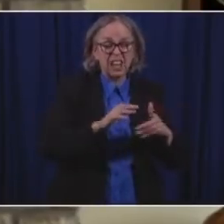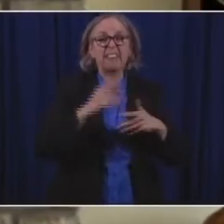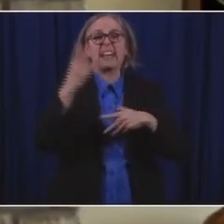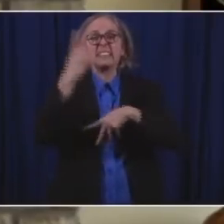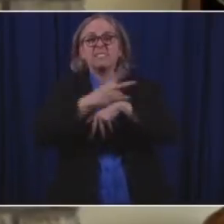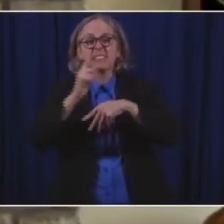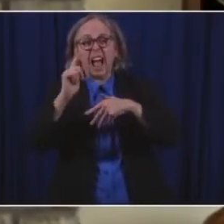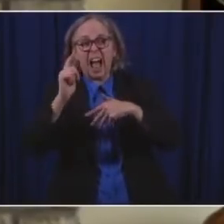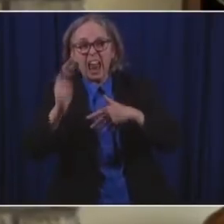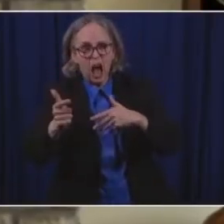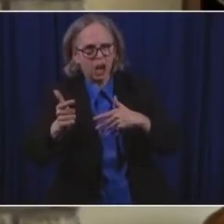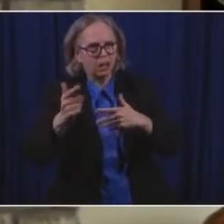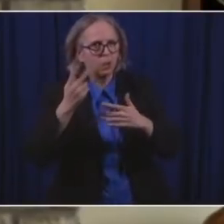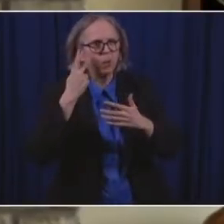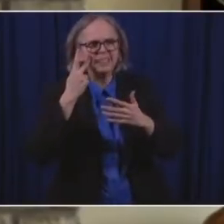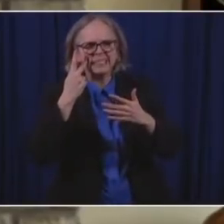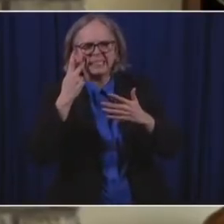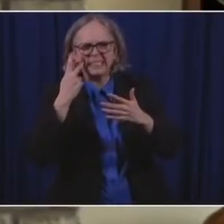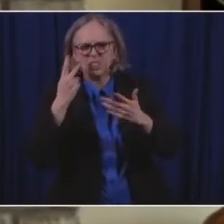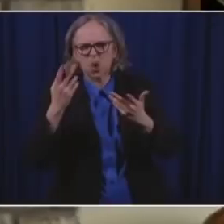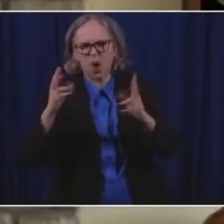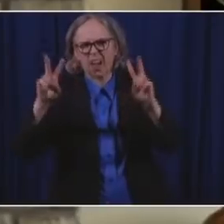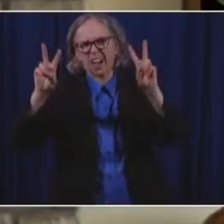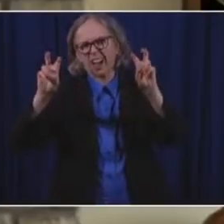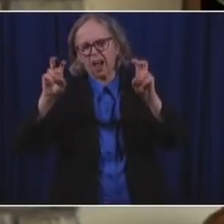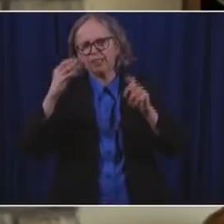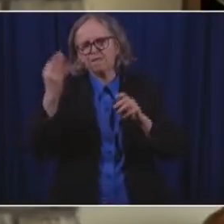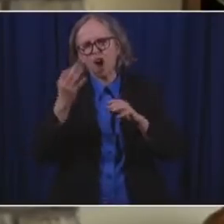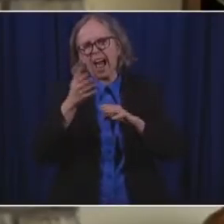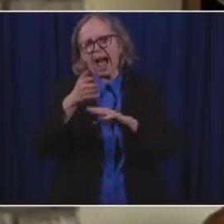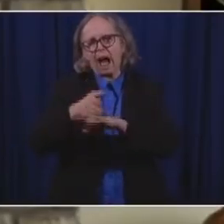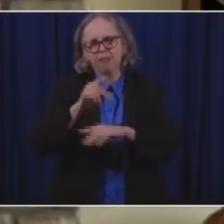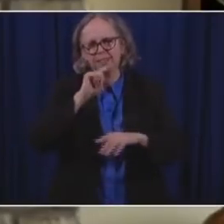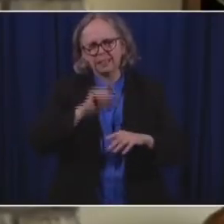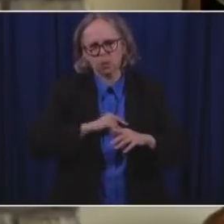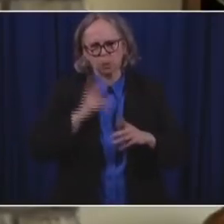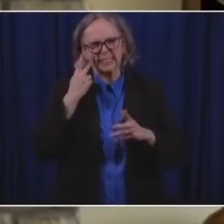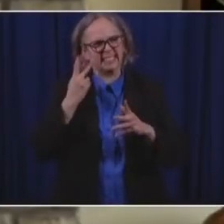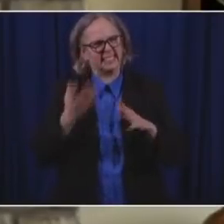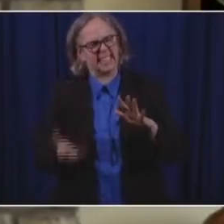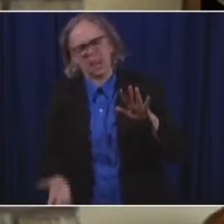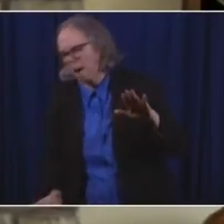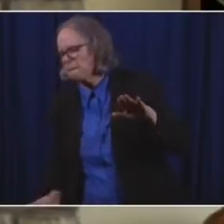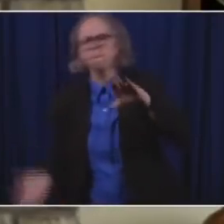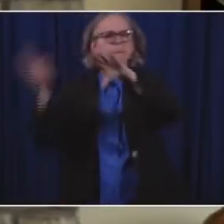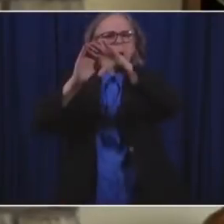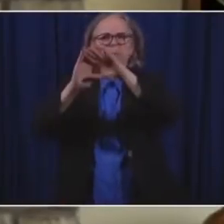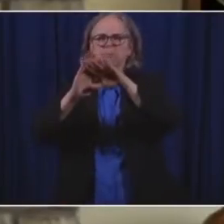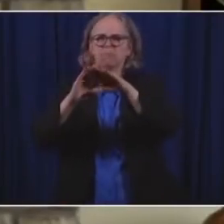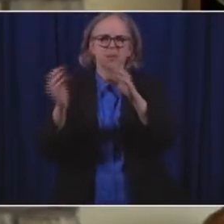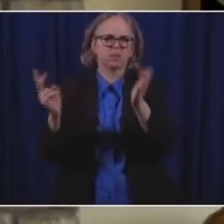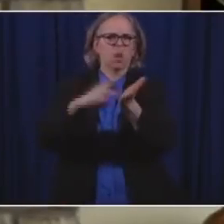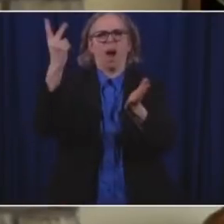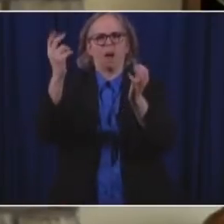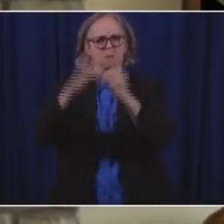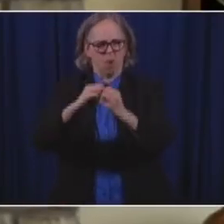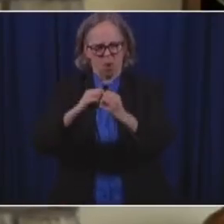we could be seeing that continue, that spike up even further. If you look at the cases